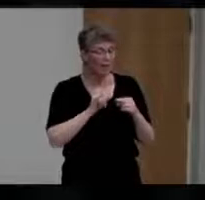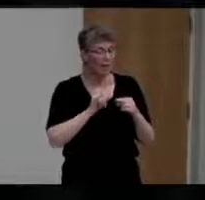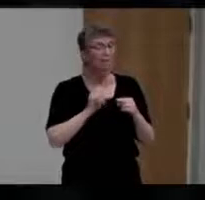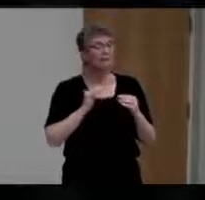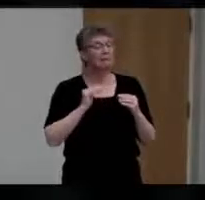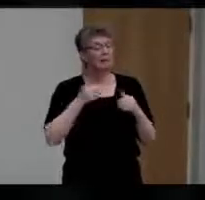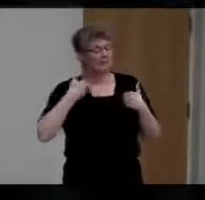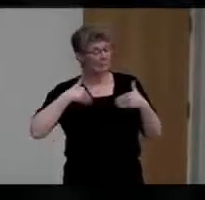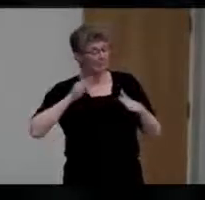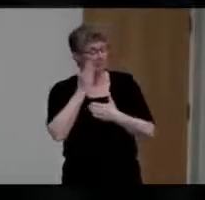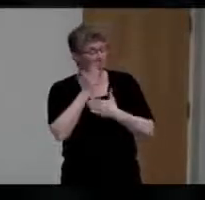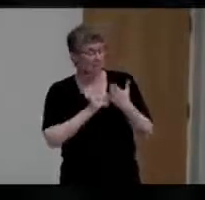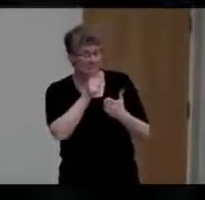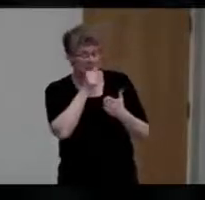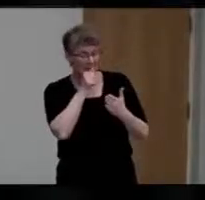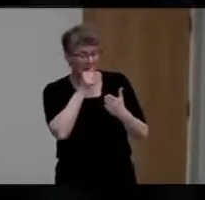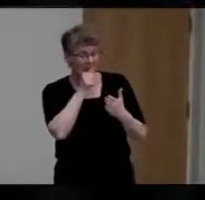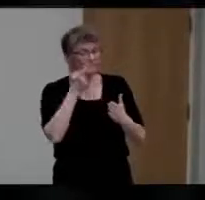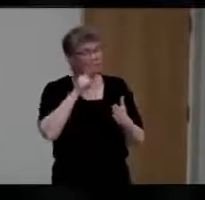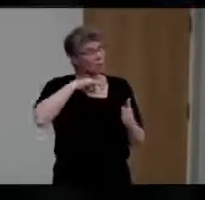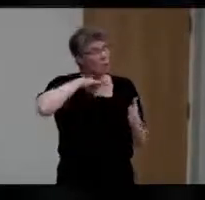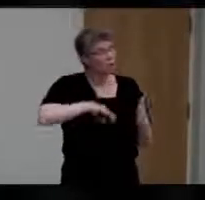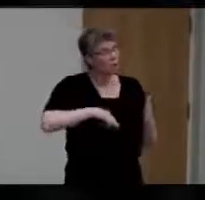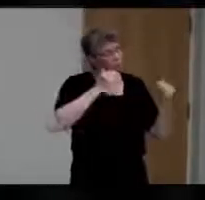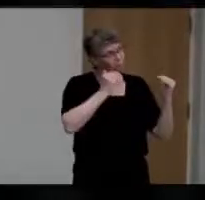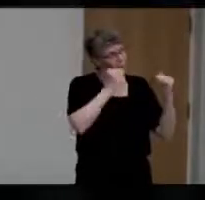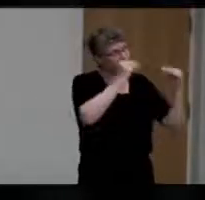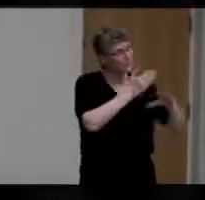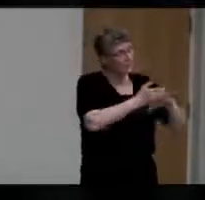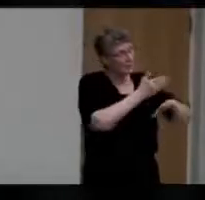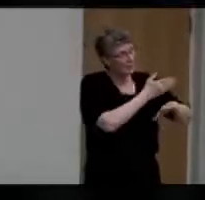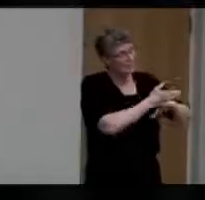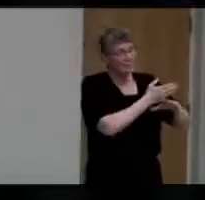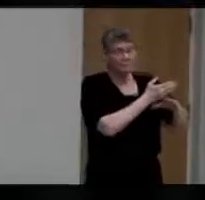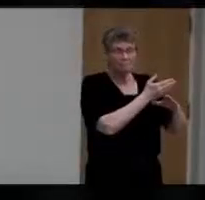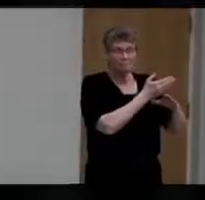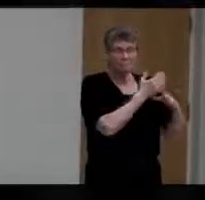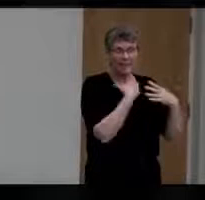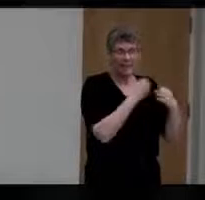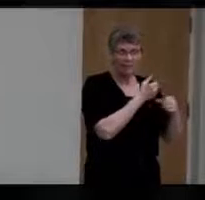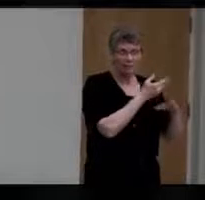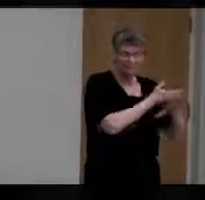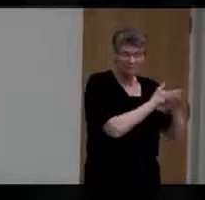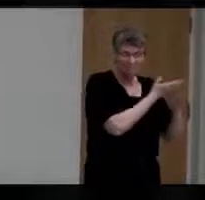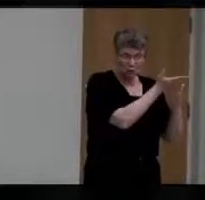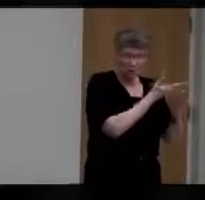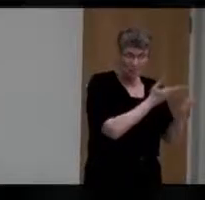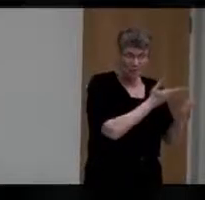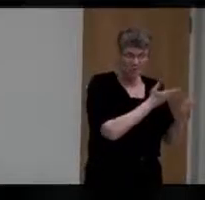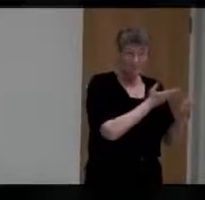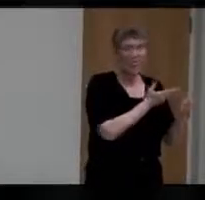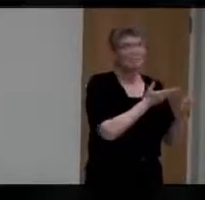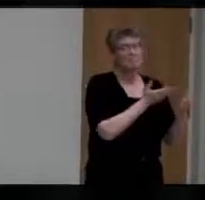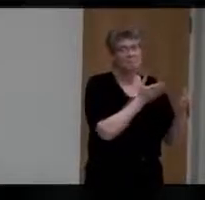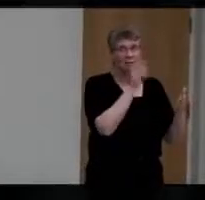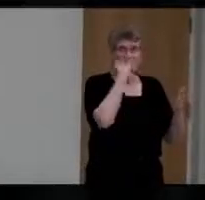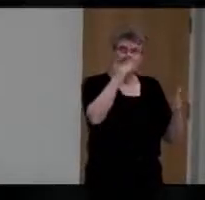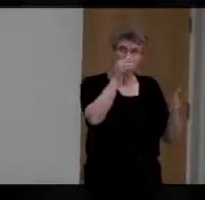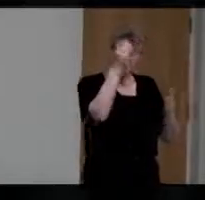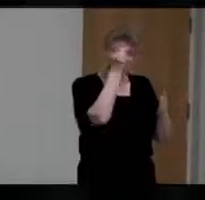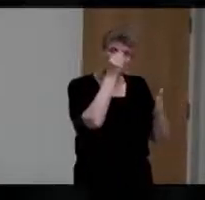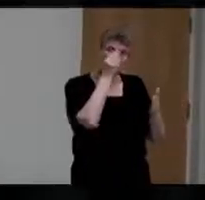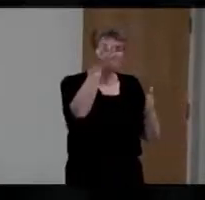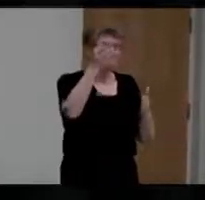importing this technology from the US. We'll be paying a lot of money, like the $1 billion we're spending on Connect Care. That's a company out of